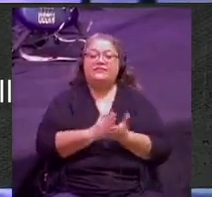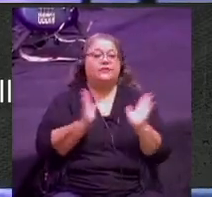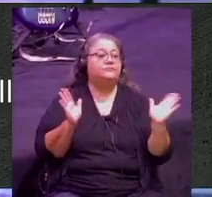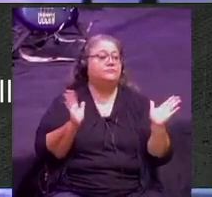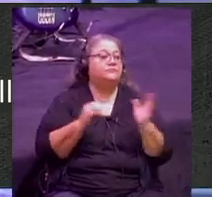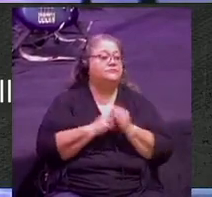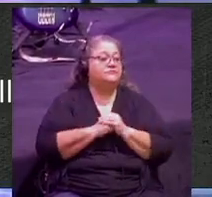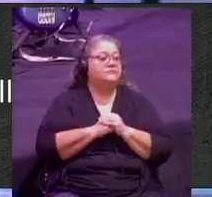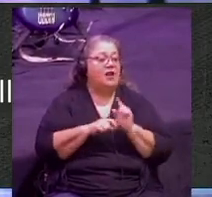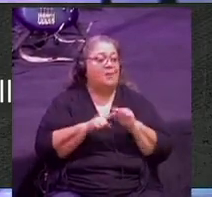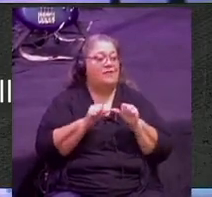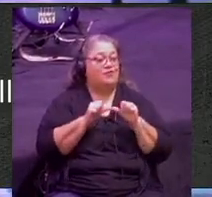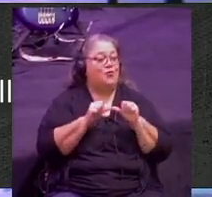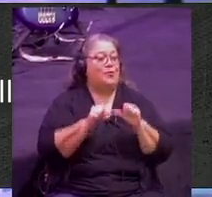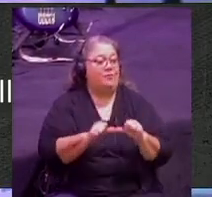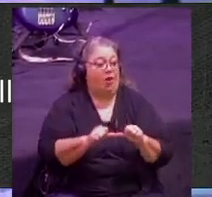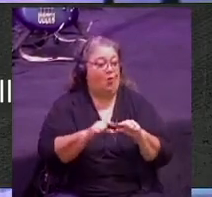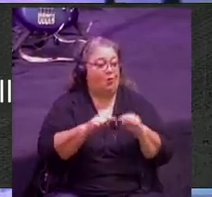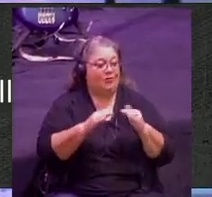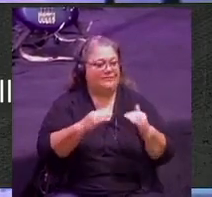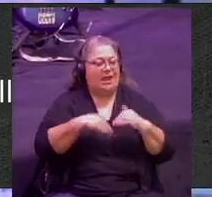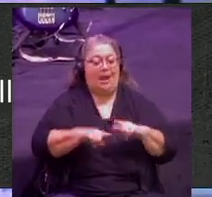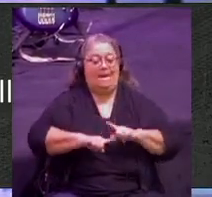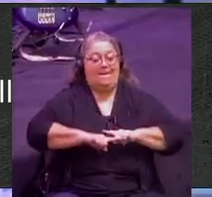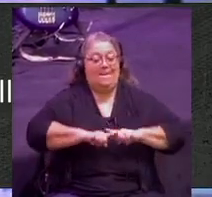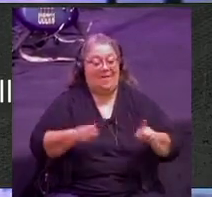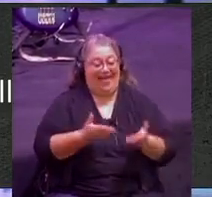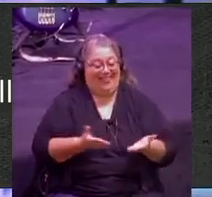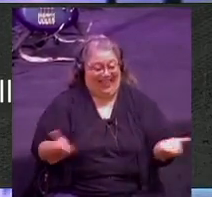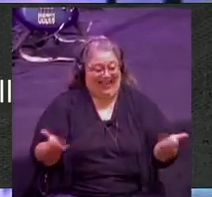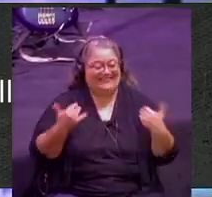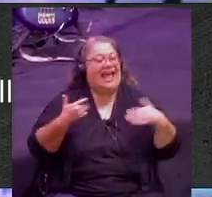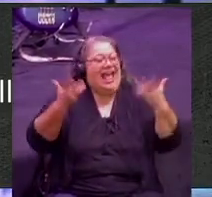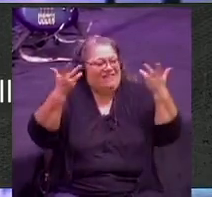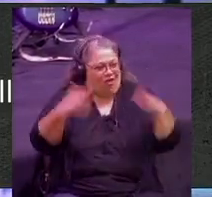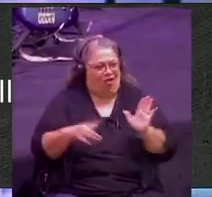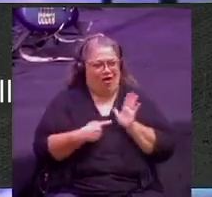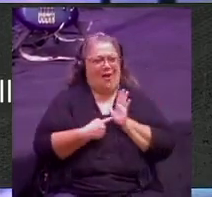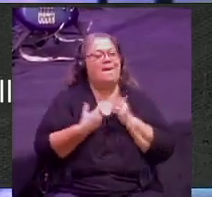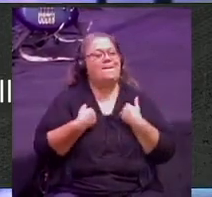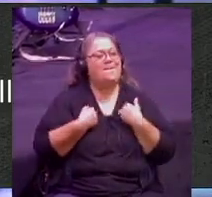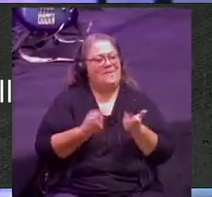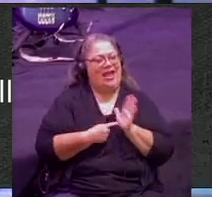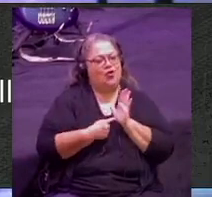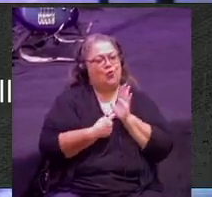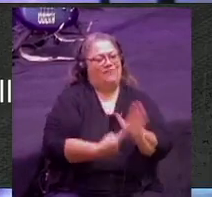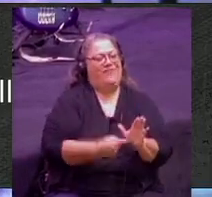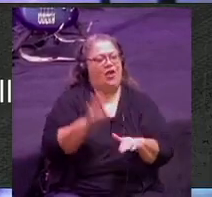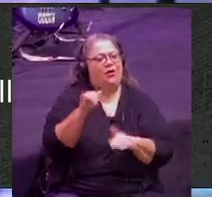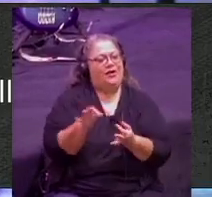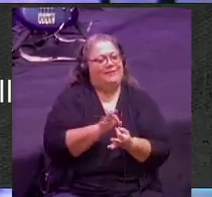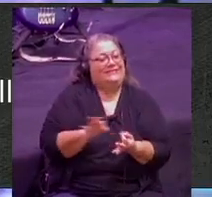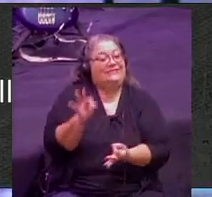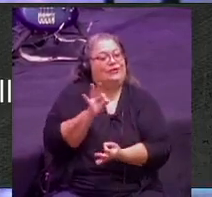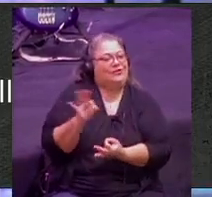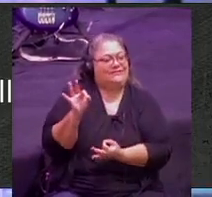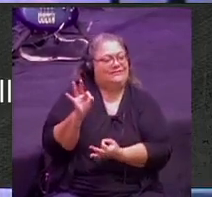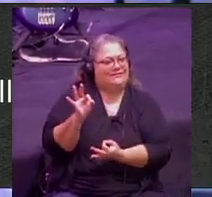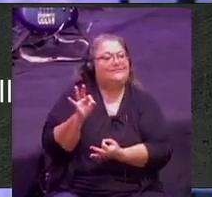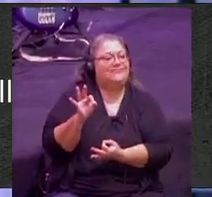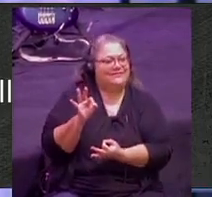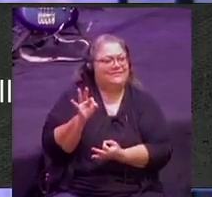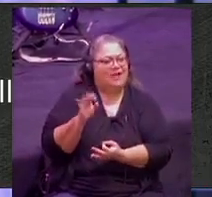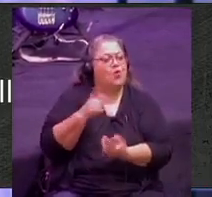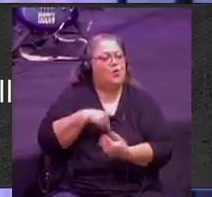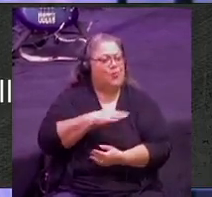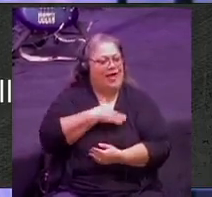there. But if you keep reading, it says, but these things have been revealed to us by the Spirit. These things, we have knowledge